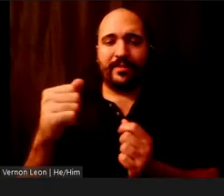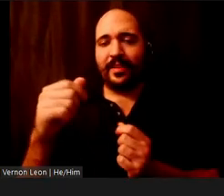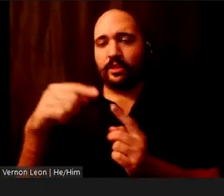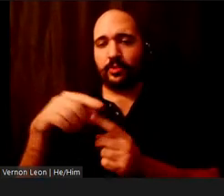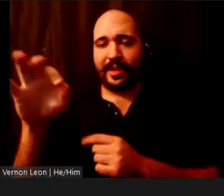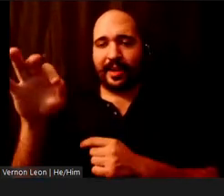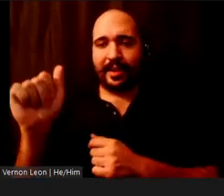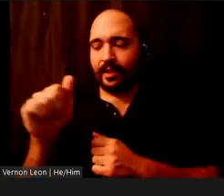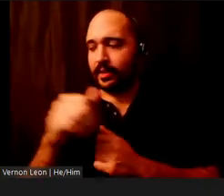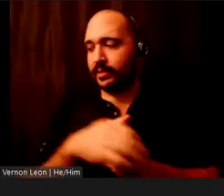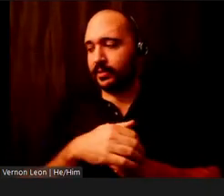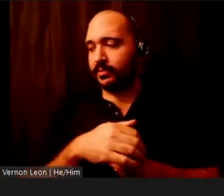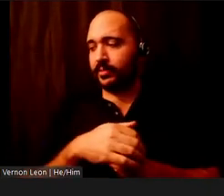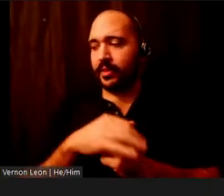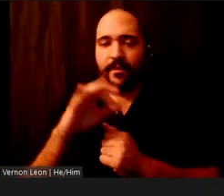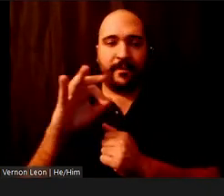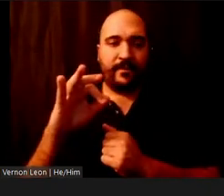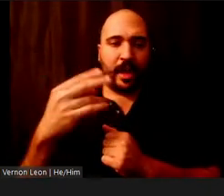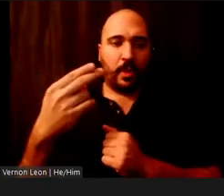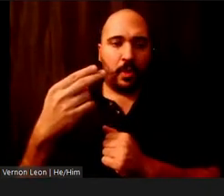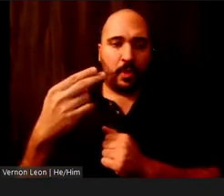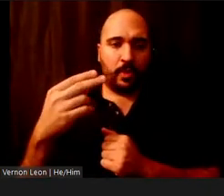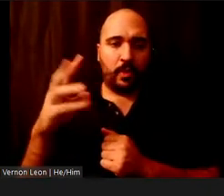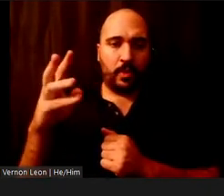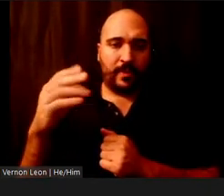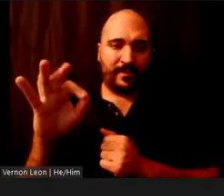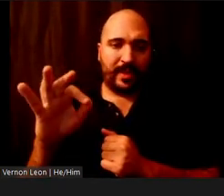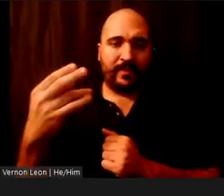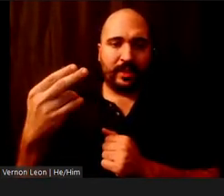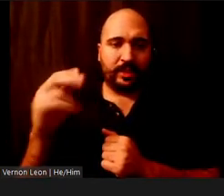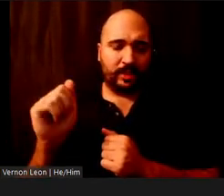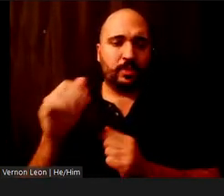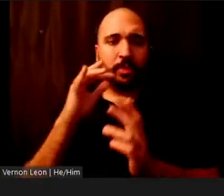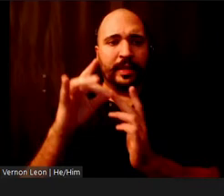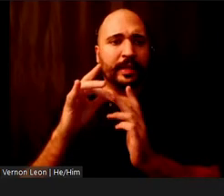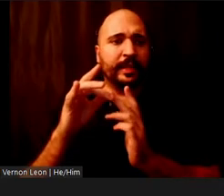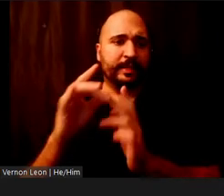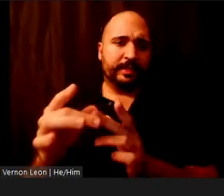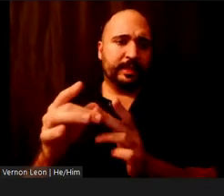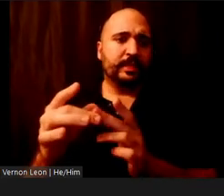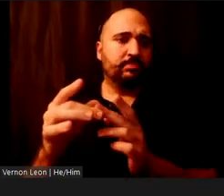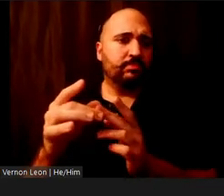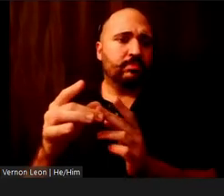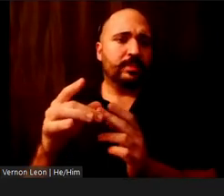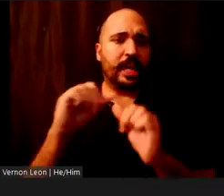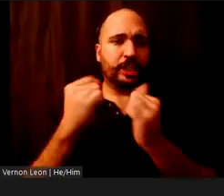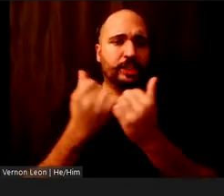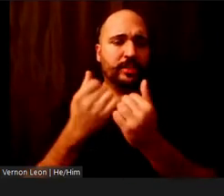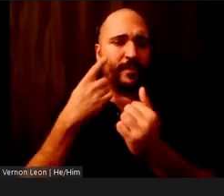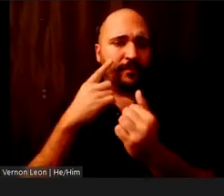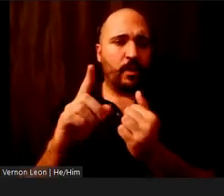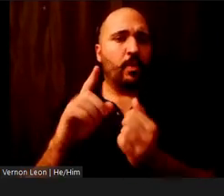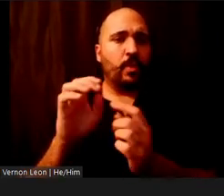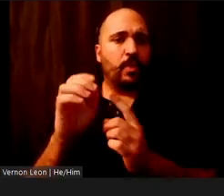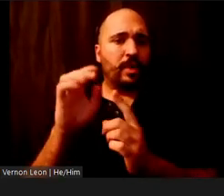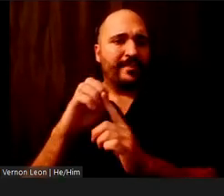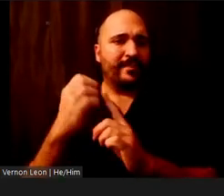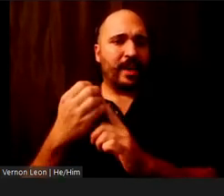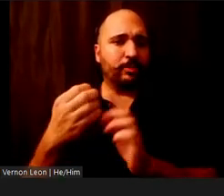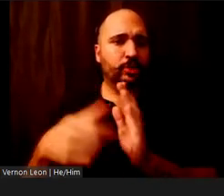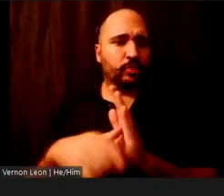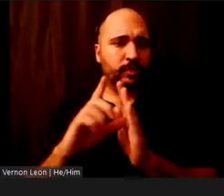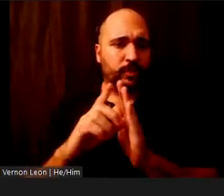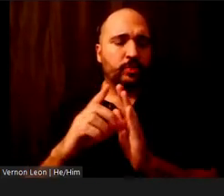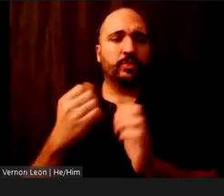The Federal Highway Administration will serve as the Federal Lead Agency for Environmental Review. They are responsible for reviewing all of our analyses to